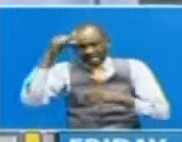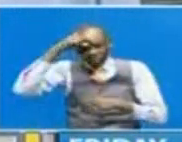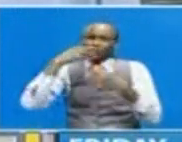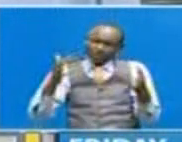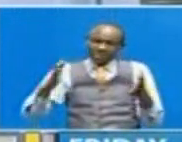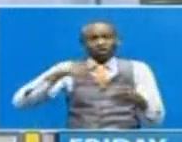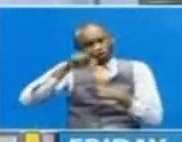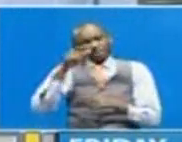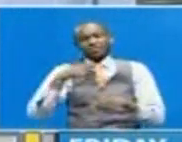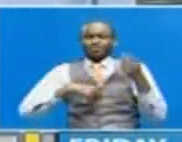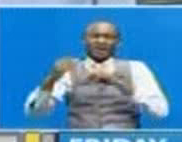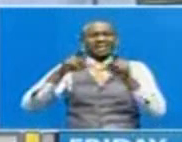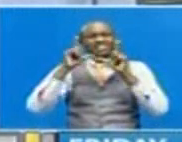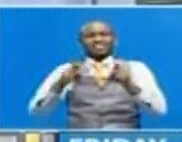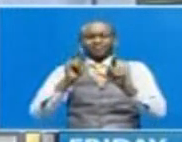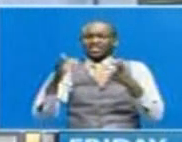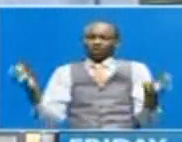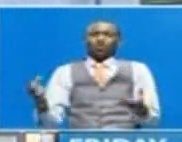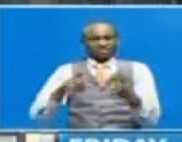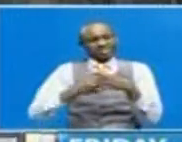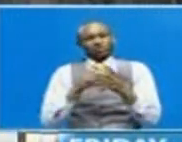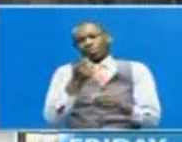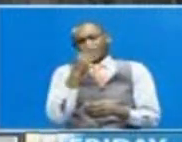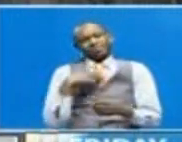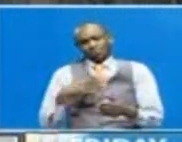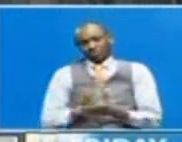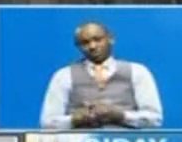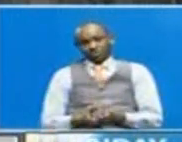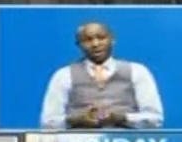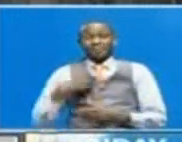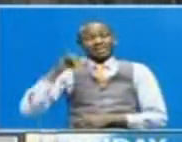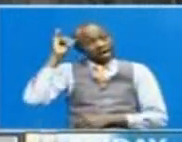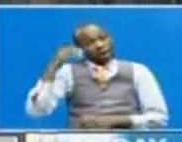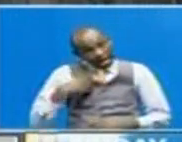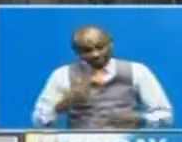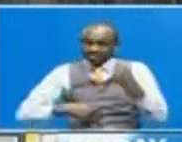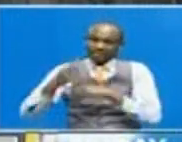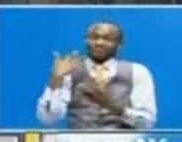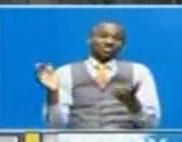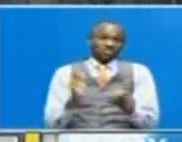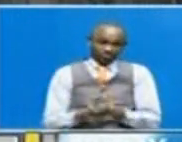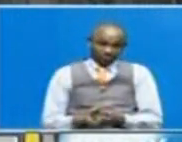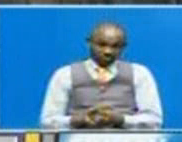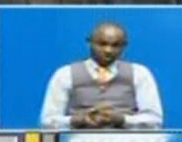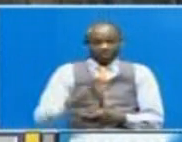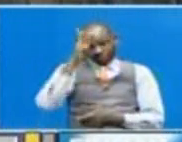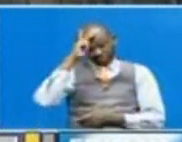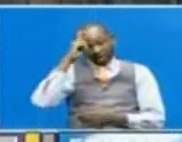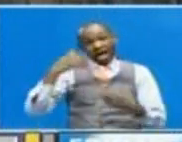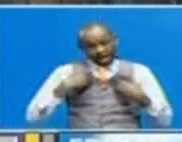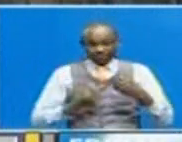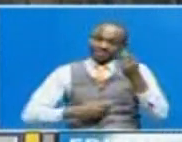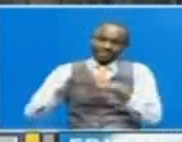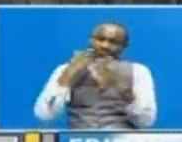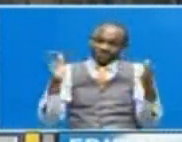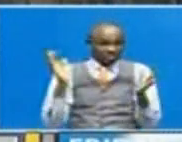wanakwenda kununua makaratasi na kuja kutibu watu. Ng'ombe nilikuwa naye yote nimeuza. Buzi nilikuwa naye